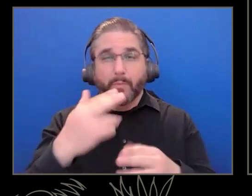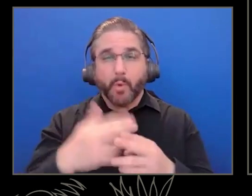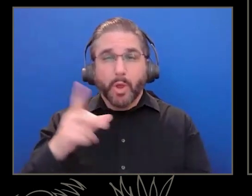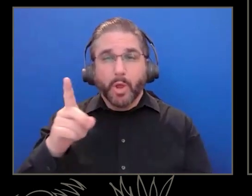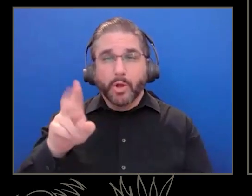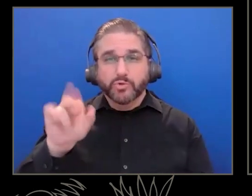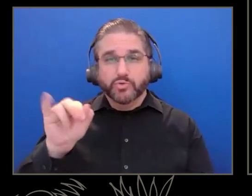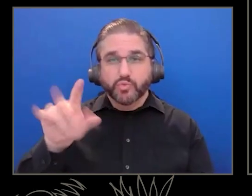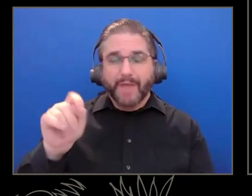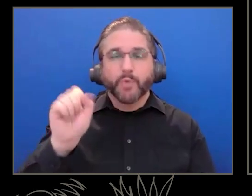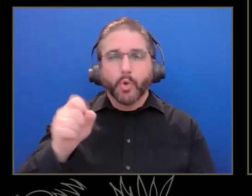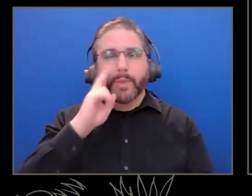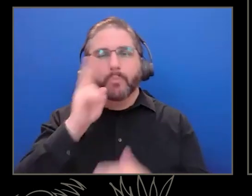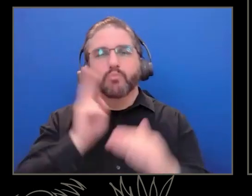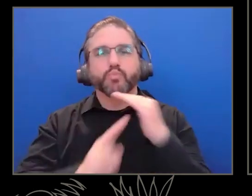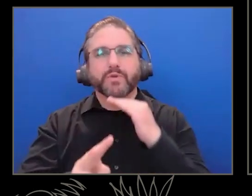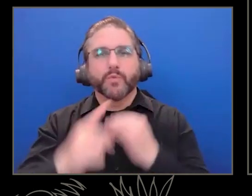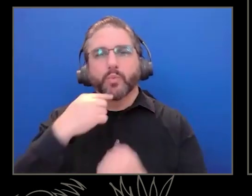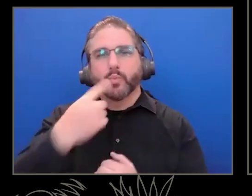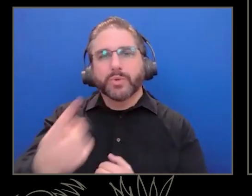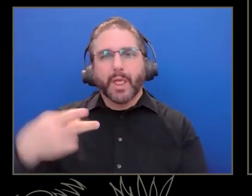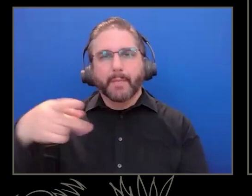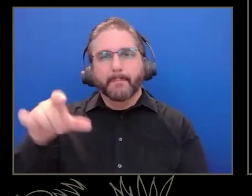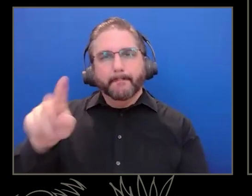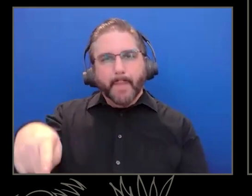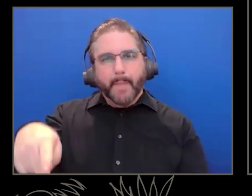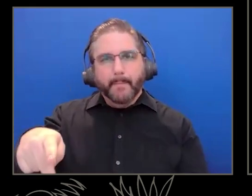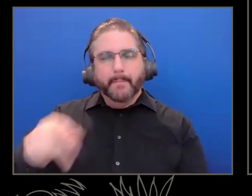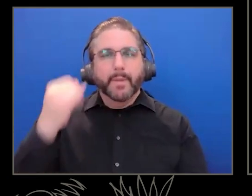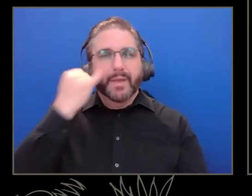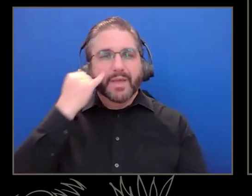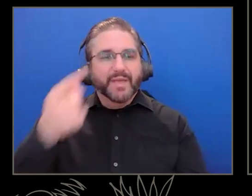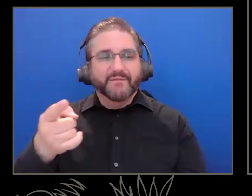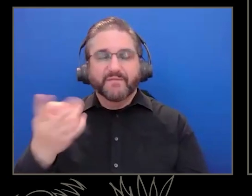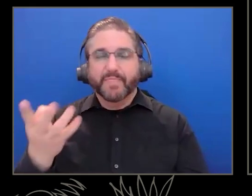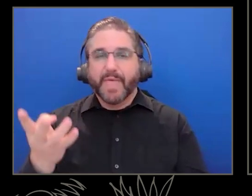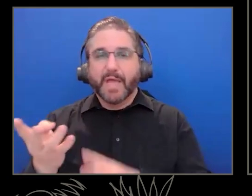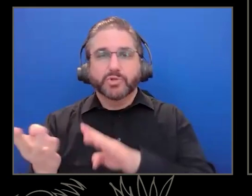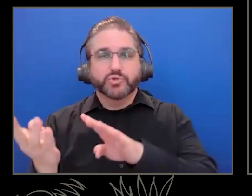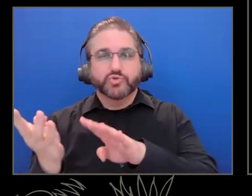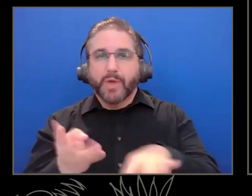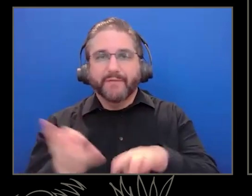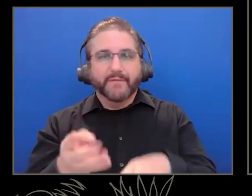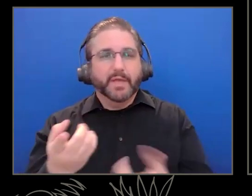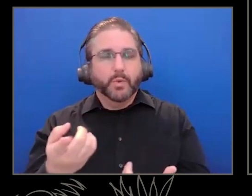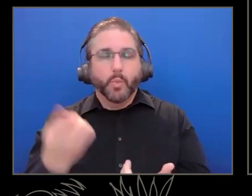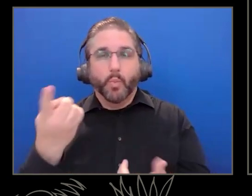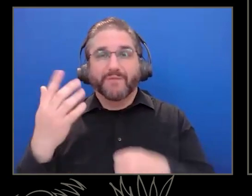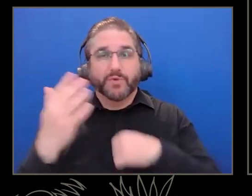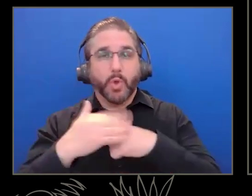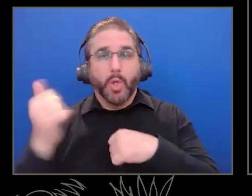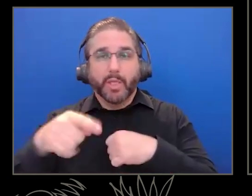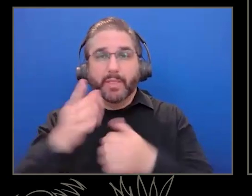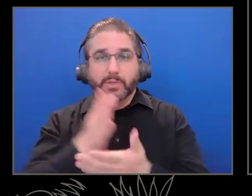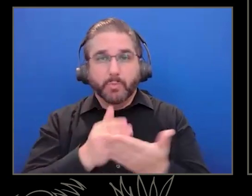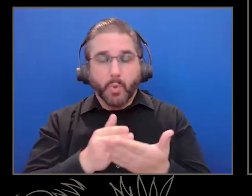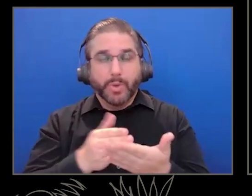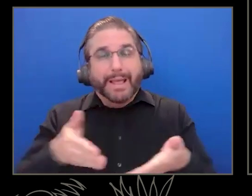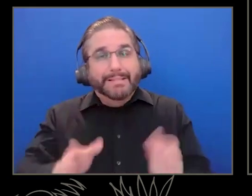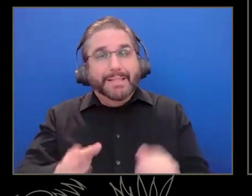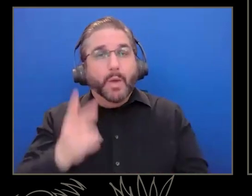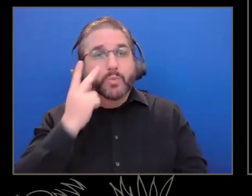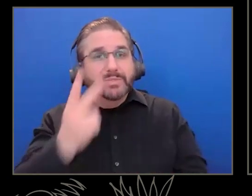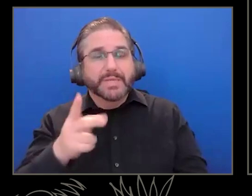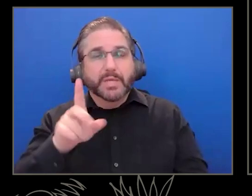that tells Pump if the traffic or the thing that's calling this component is allowed to see draft